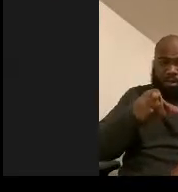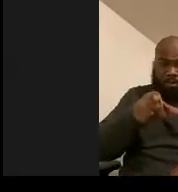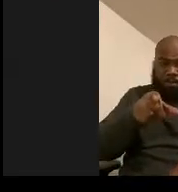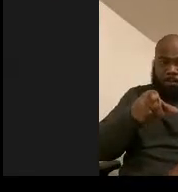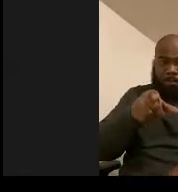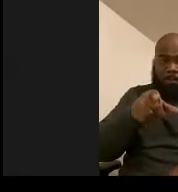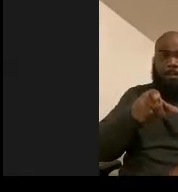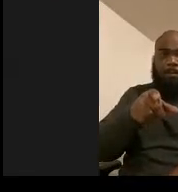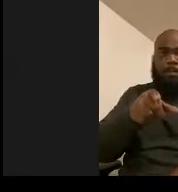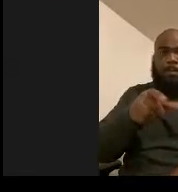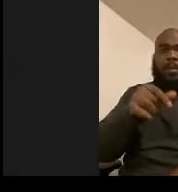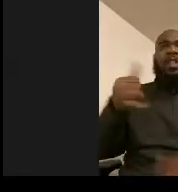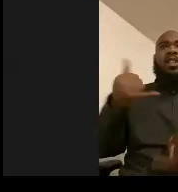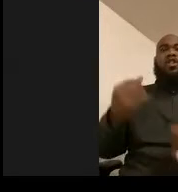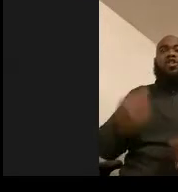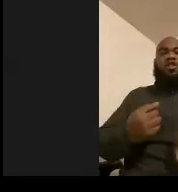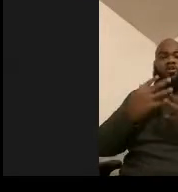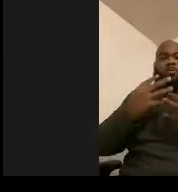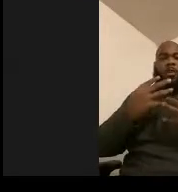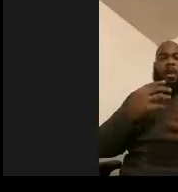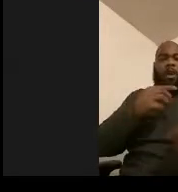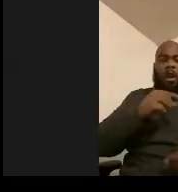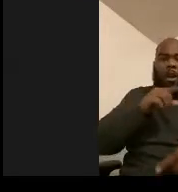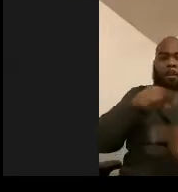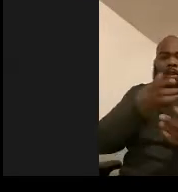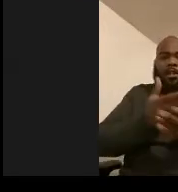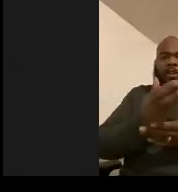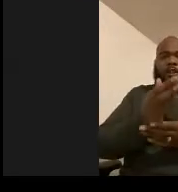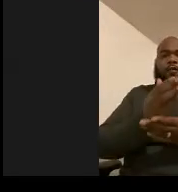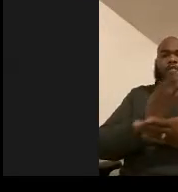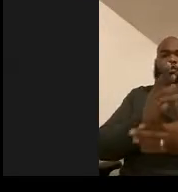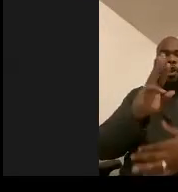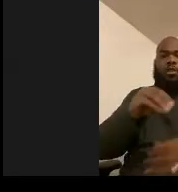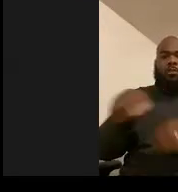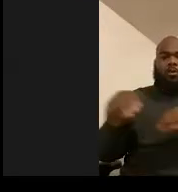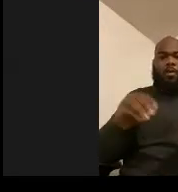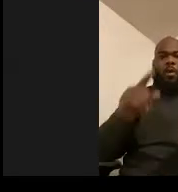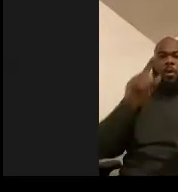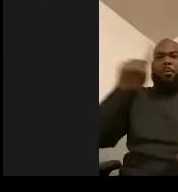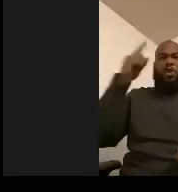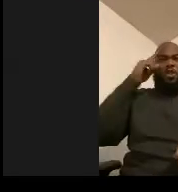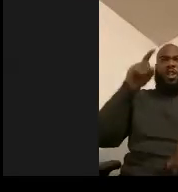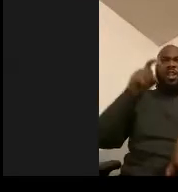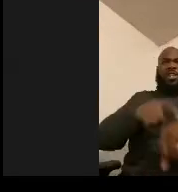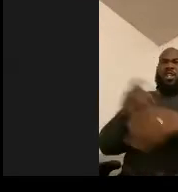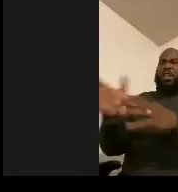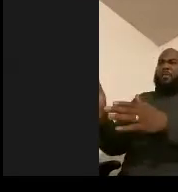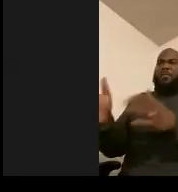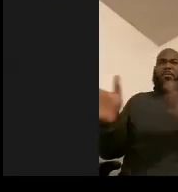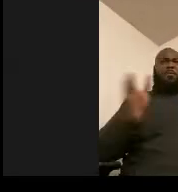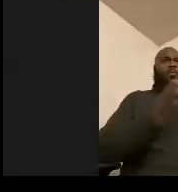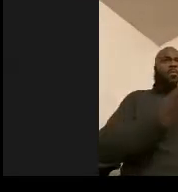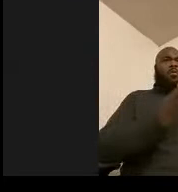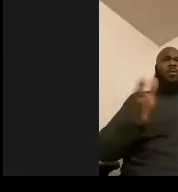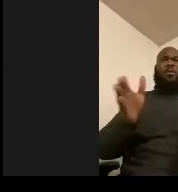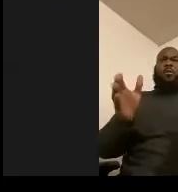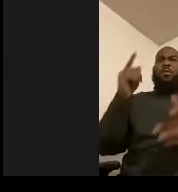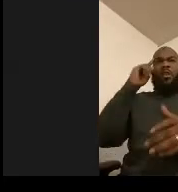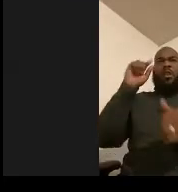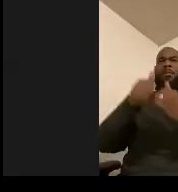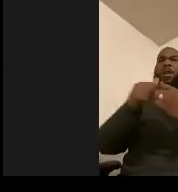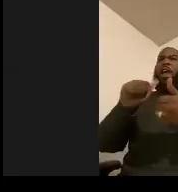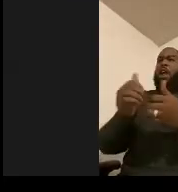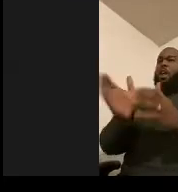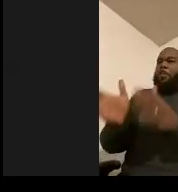X is an inspiration for it. But just when we think about those timelines, I mean, think about how one movement turns into the other